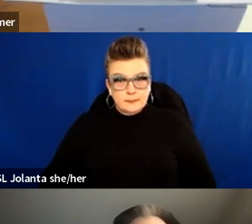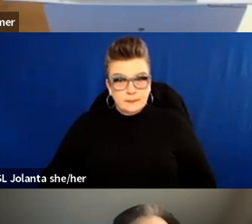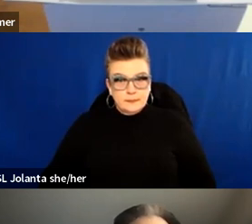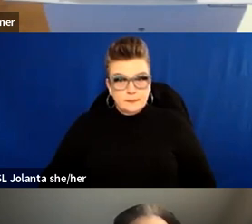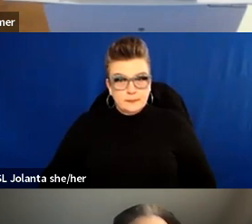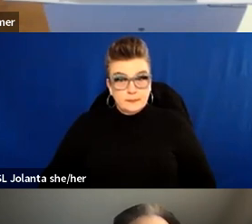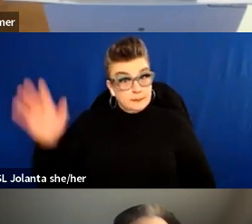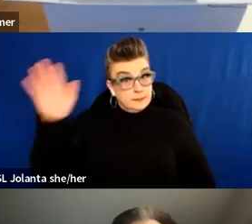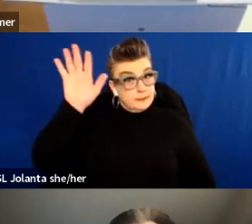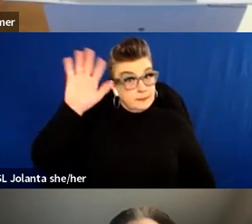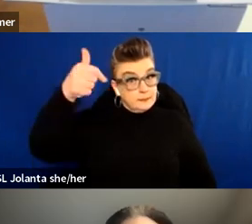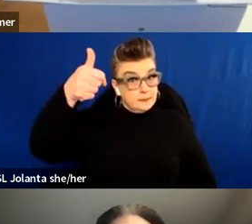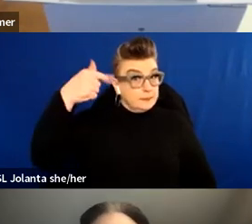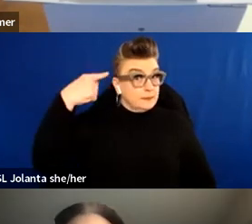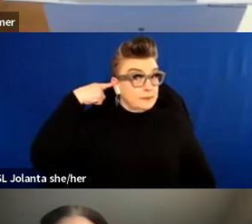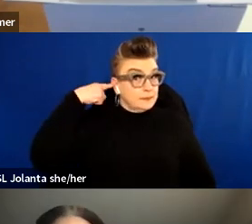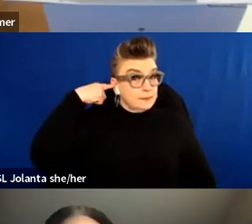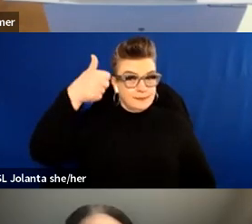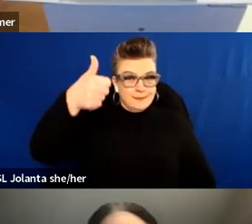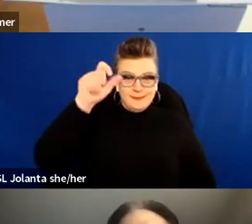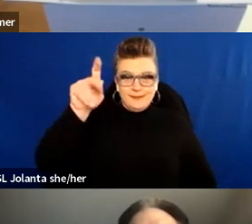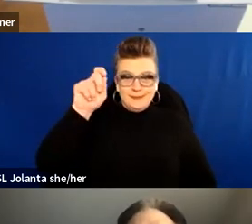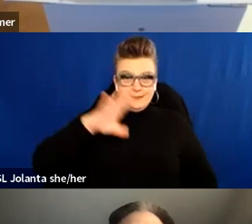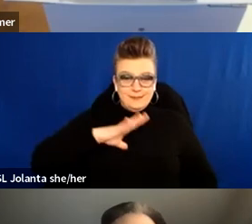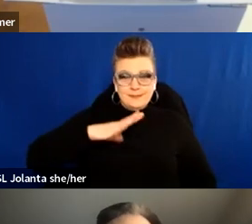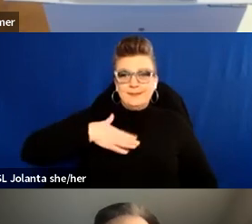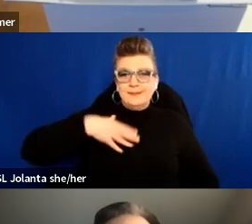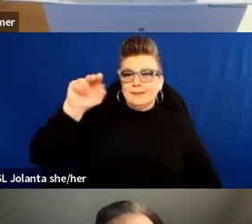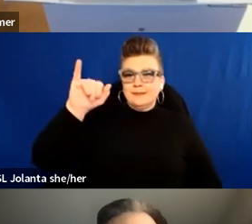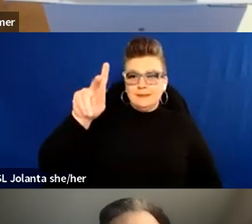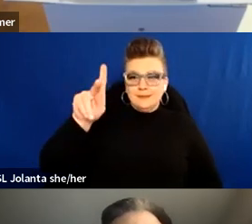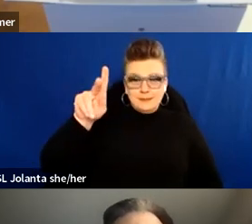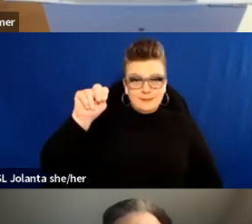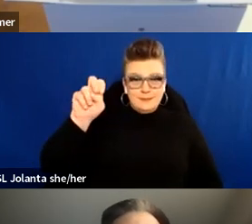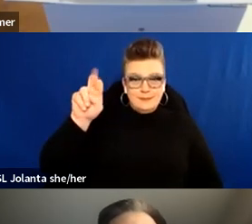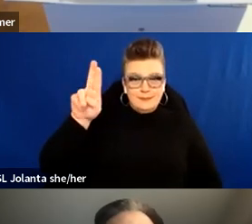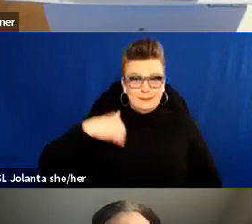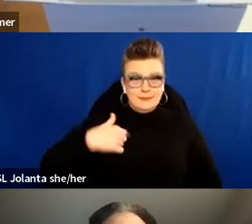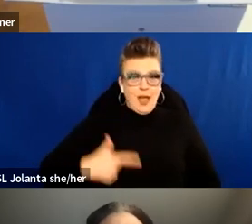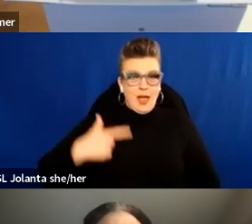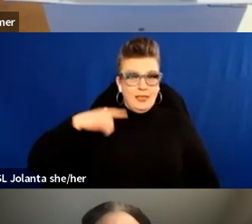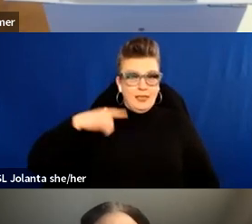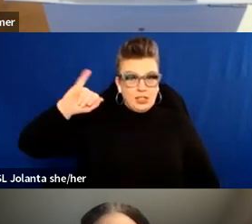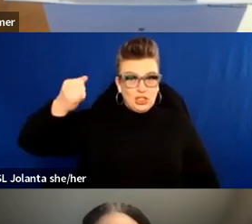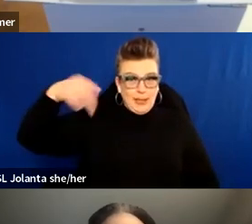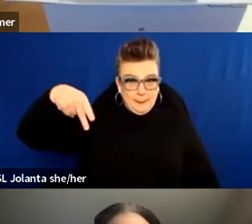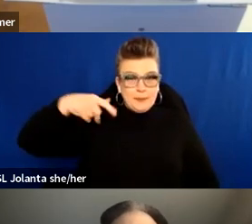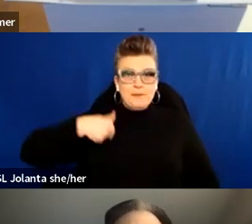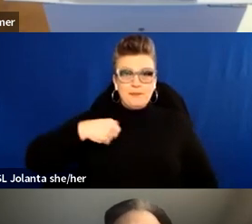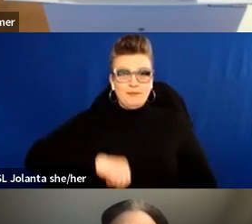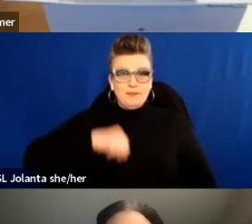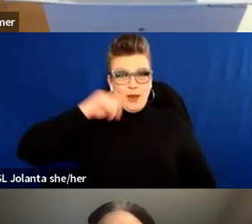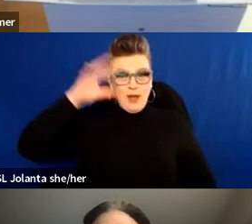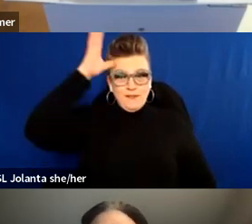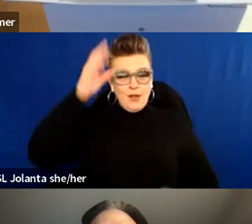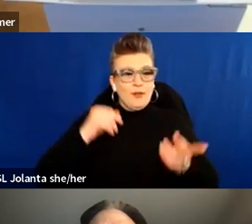hi can you can you hear me hi yes i'm here good hi my name is nick nerry i live in jamaica plain i am a proud father of two